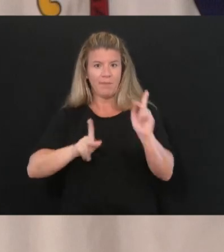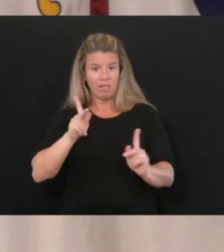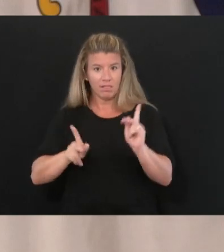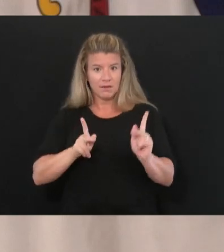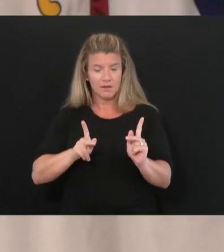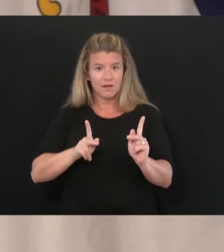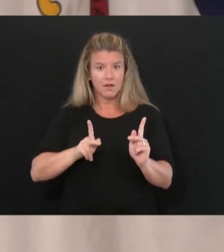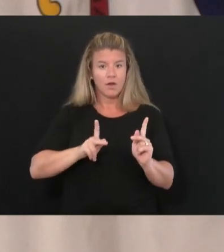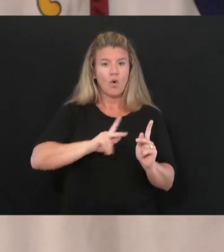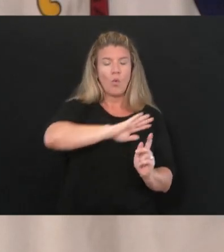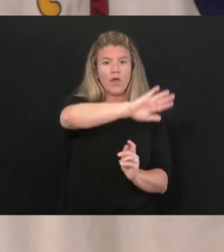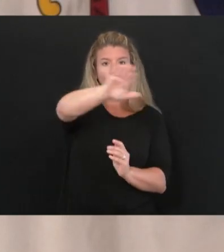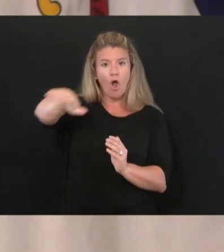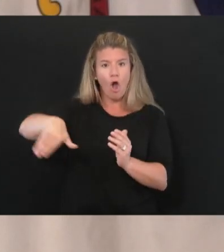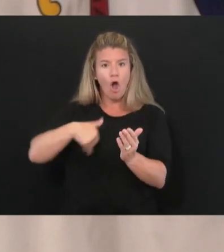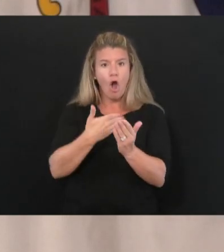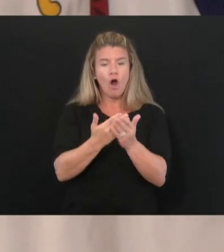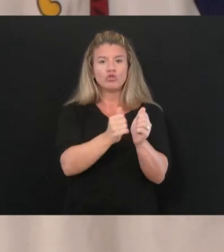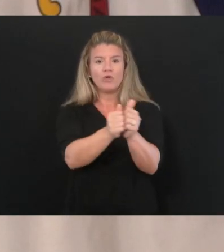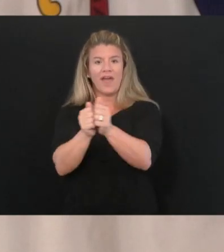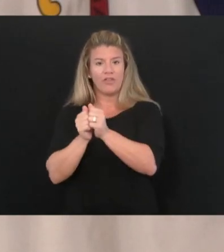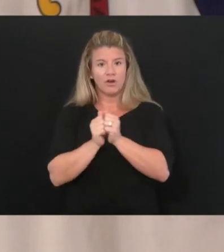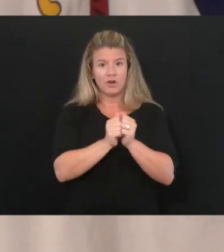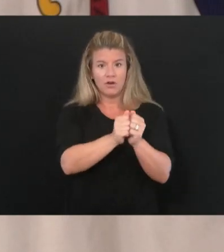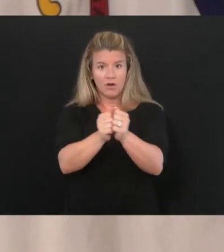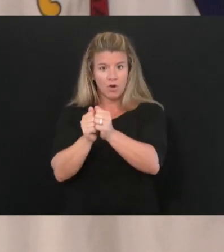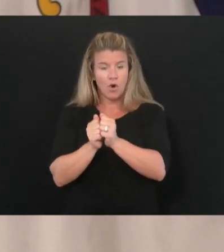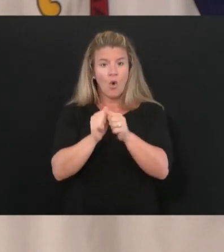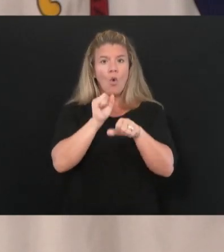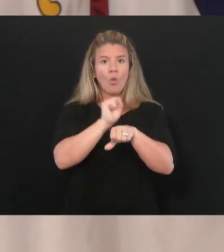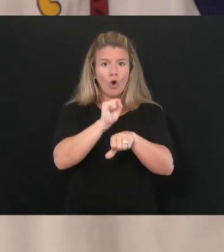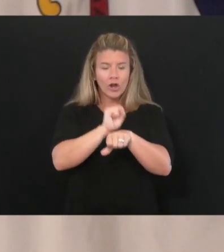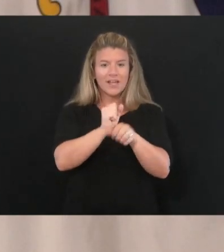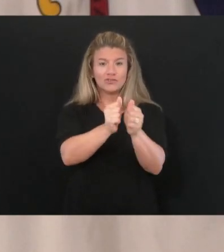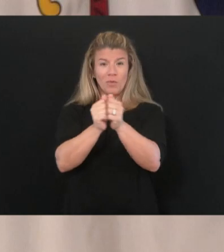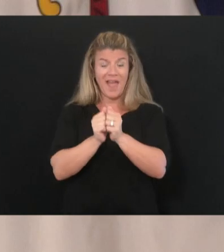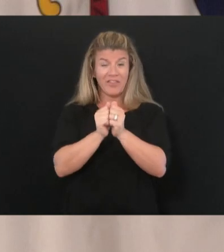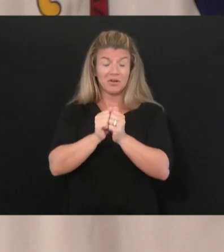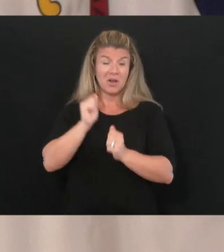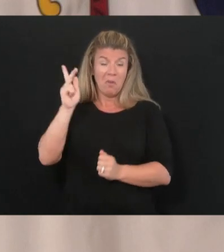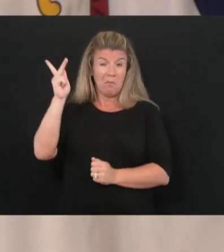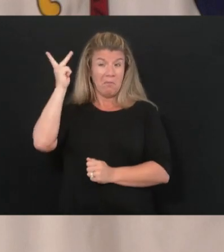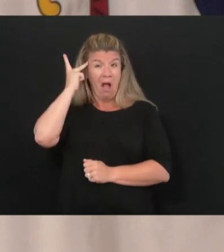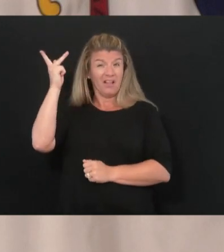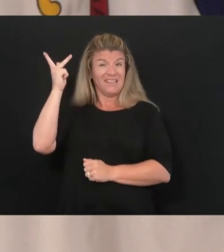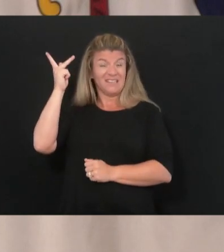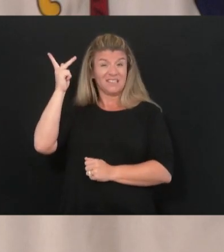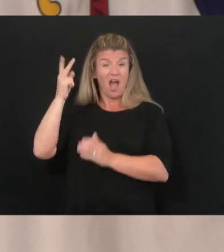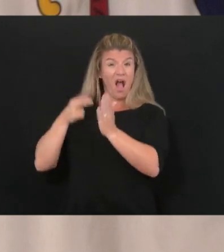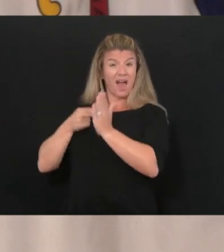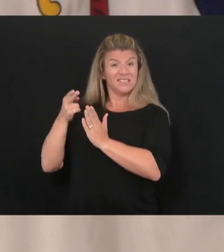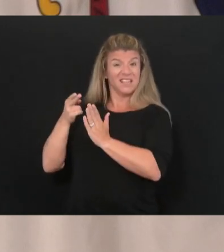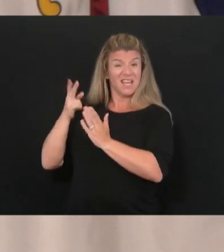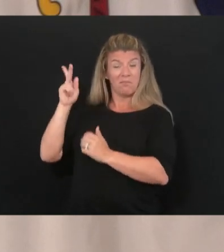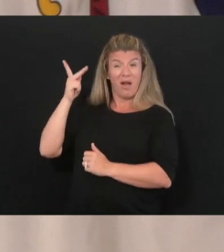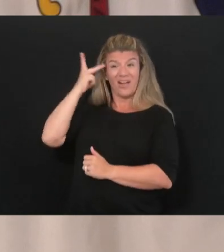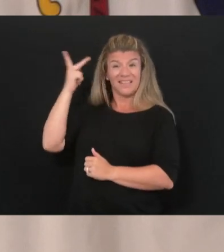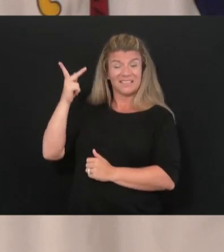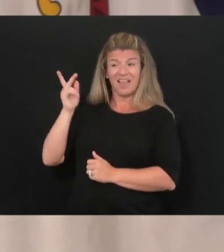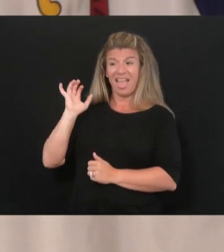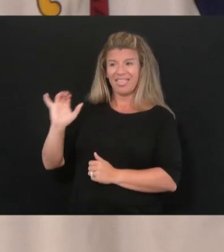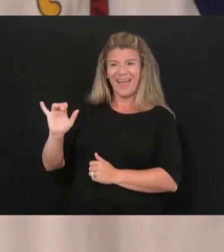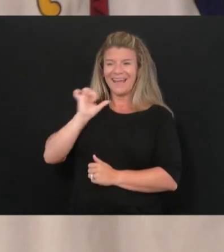be all pulling the rope together. This politics stuff, to be perfectly honest, has never appealed to